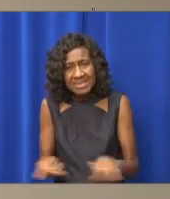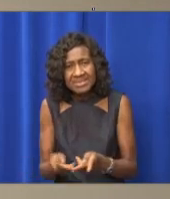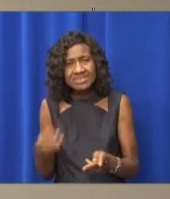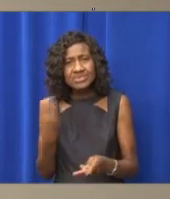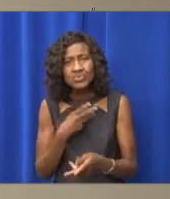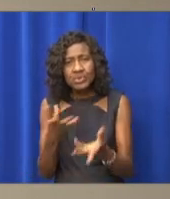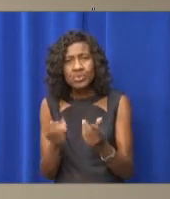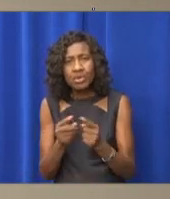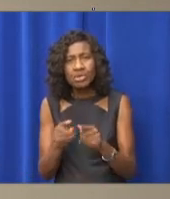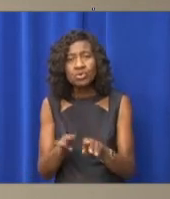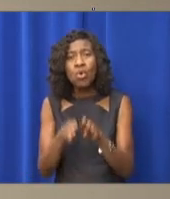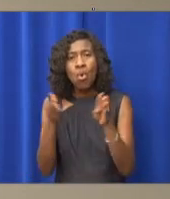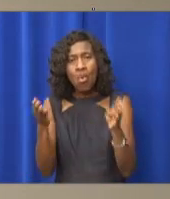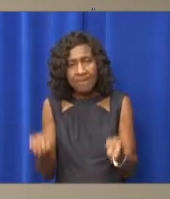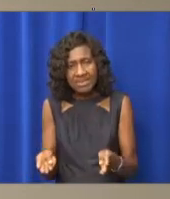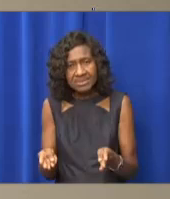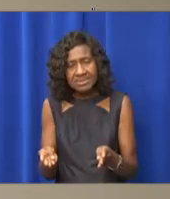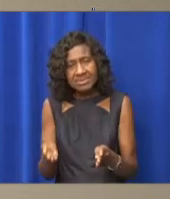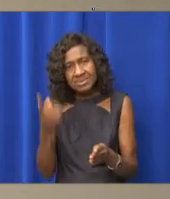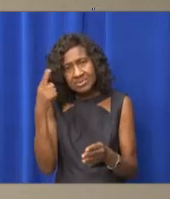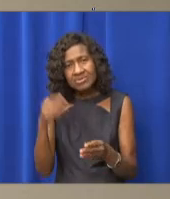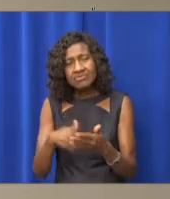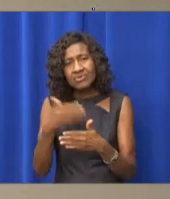Freedom does have its responsibility.